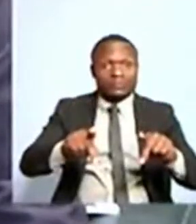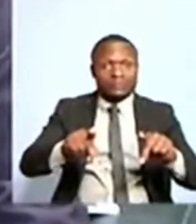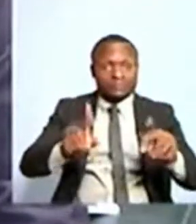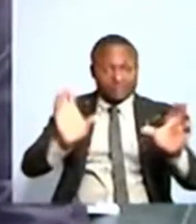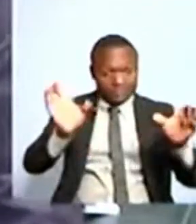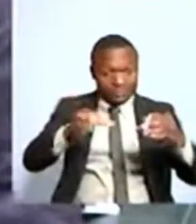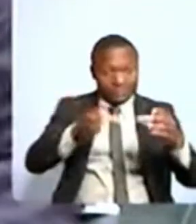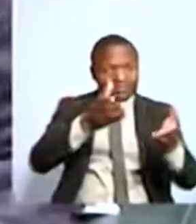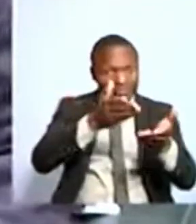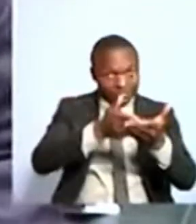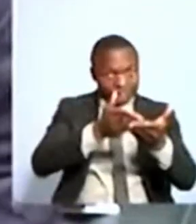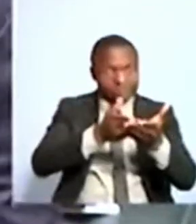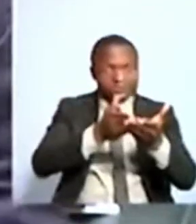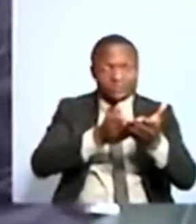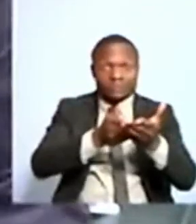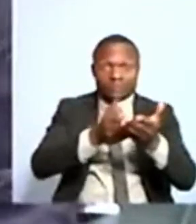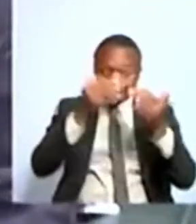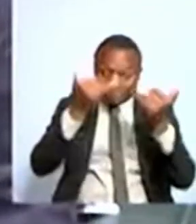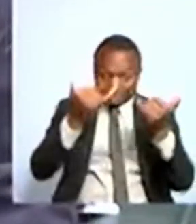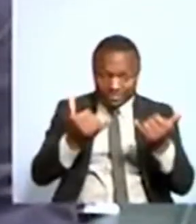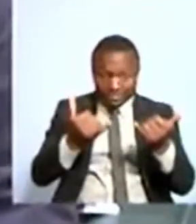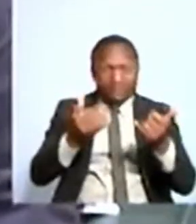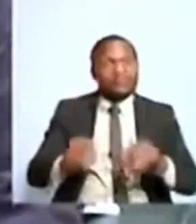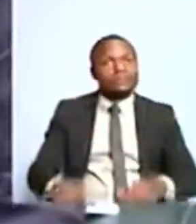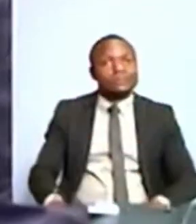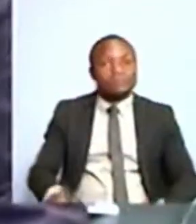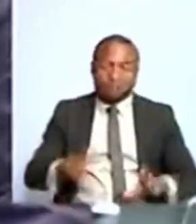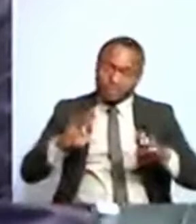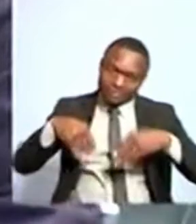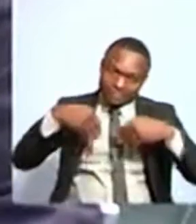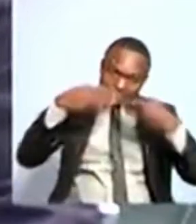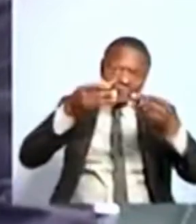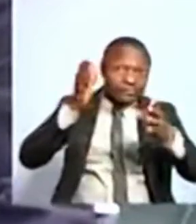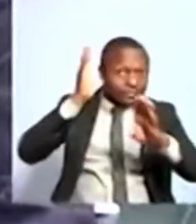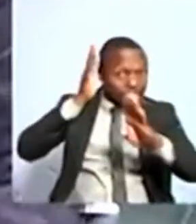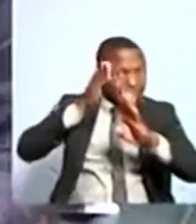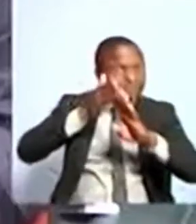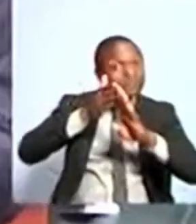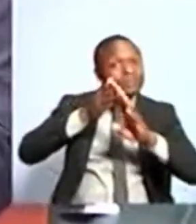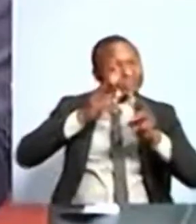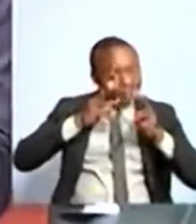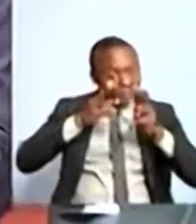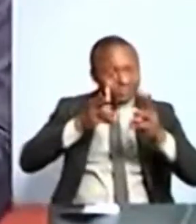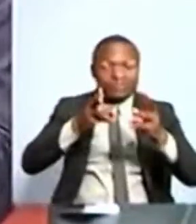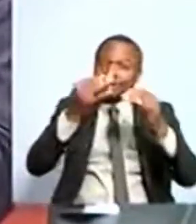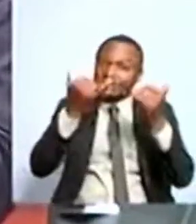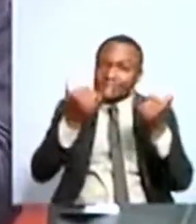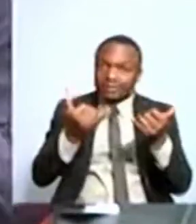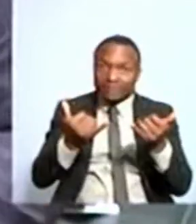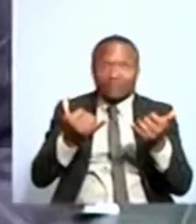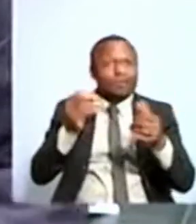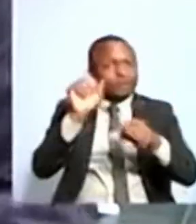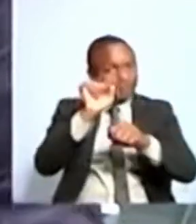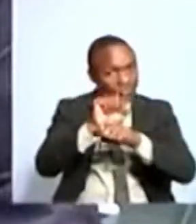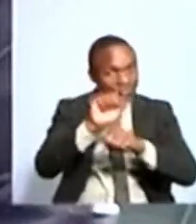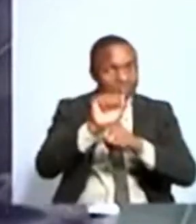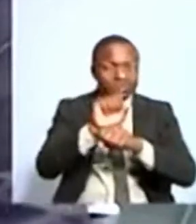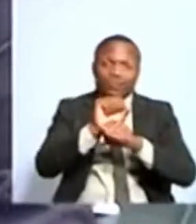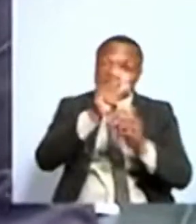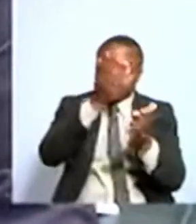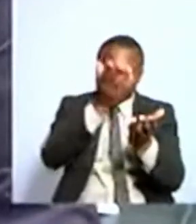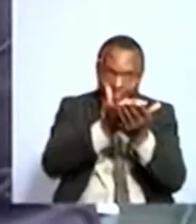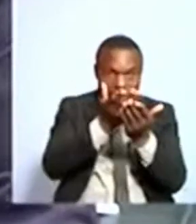committee stage, where we are now, gave specific direction that we are now dealing with the